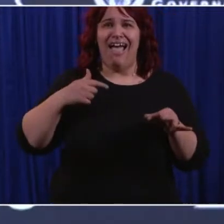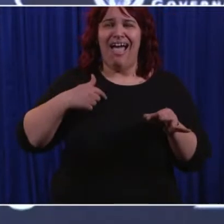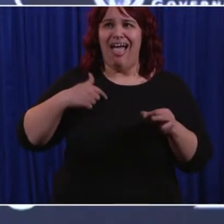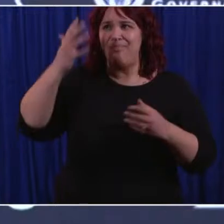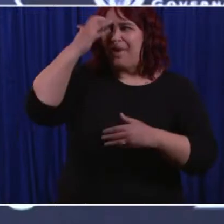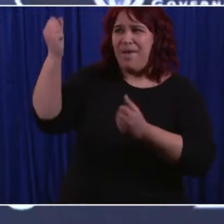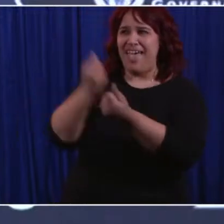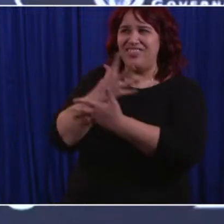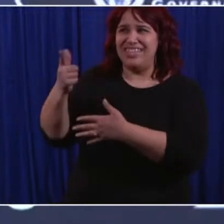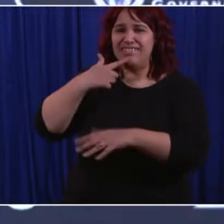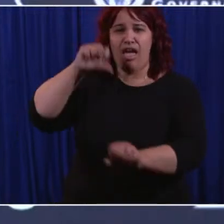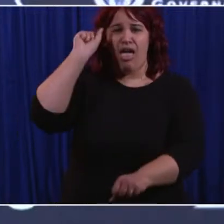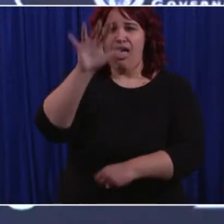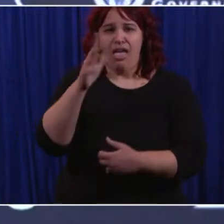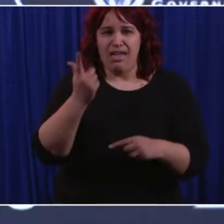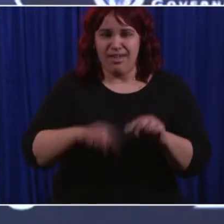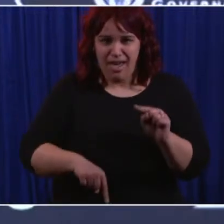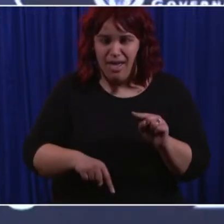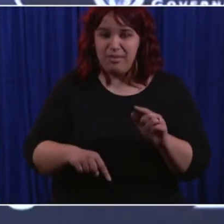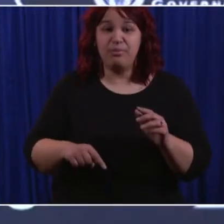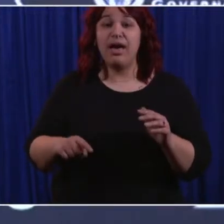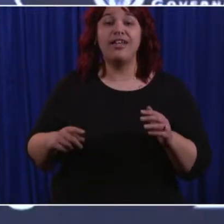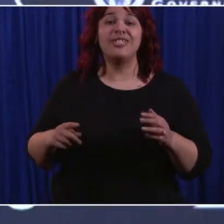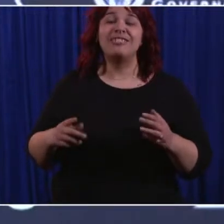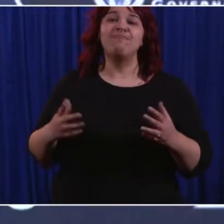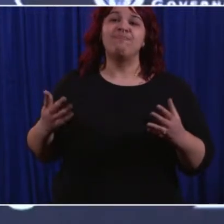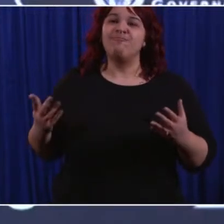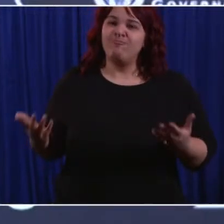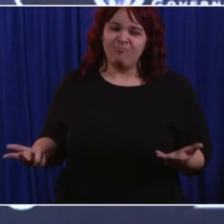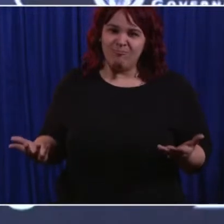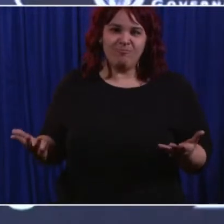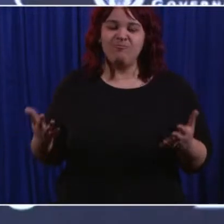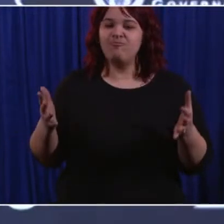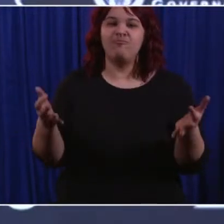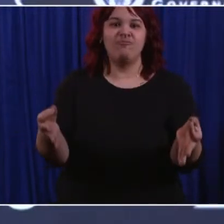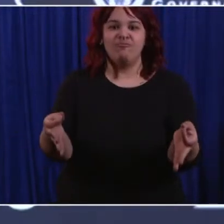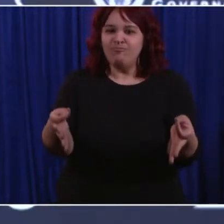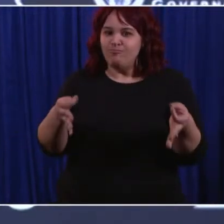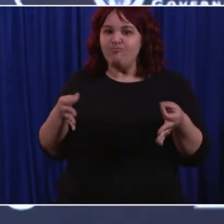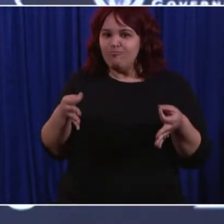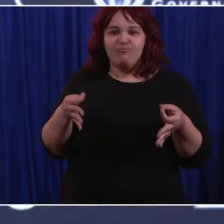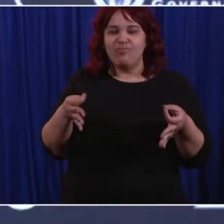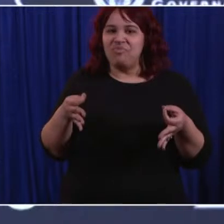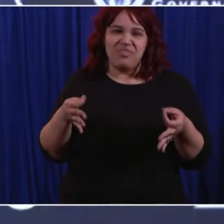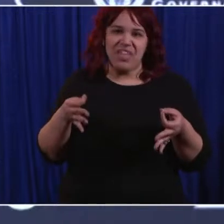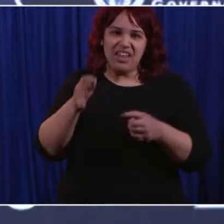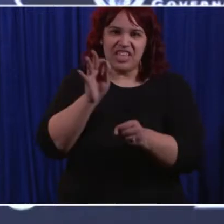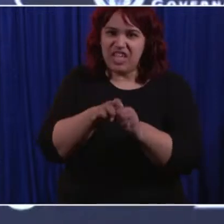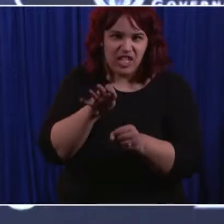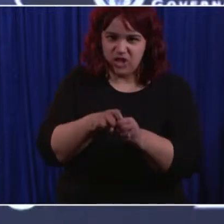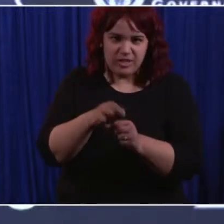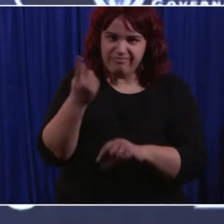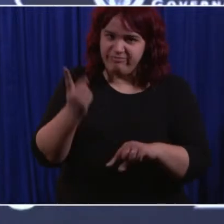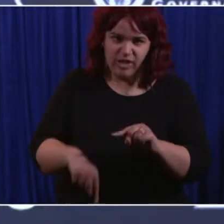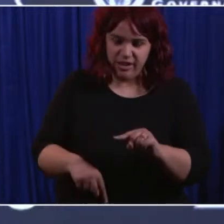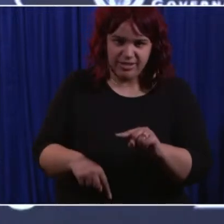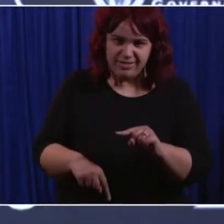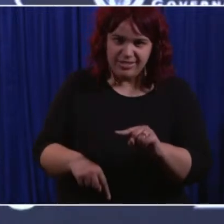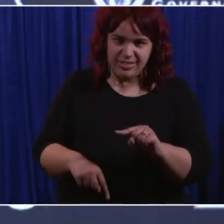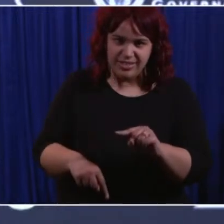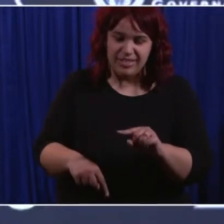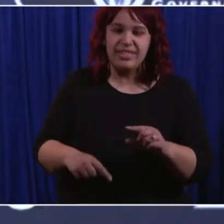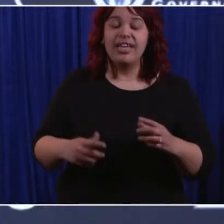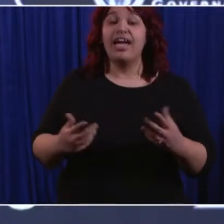but he explained to me you couldn't hold that election. And particularly, you wouldn't be able